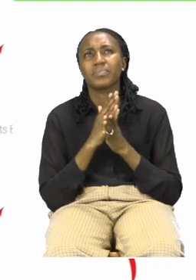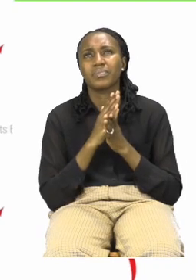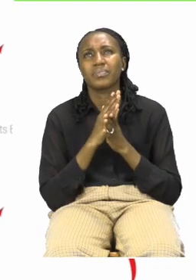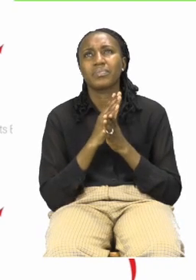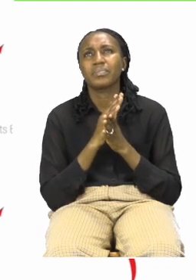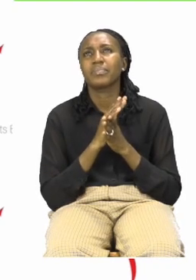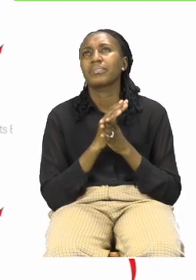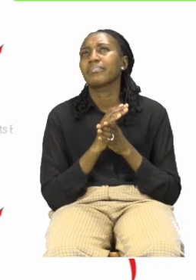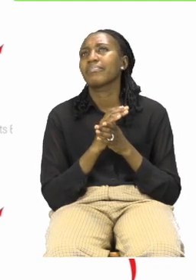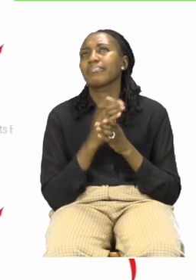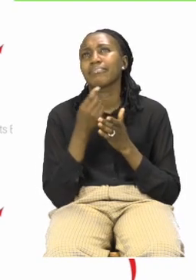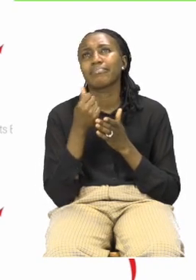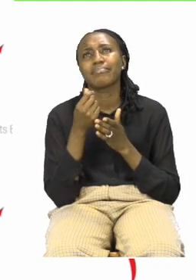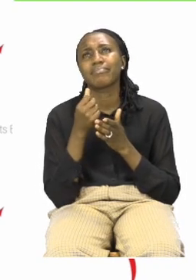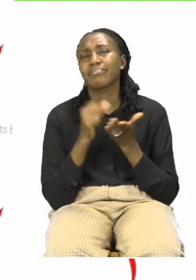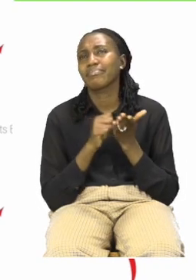unfortunately,